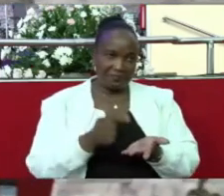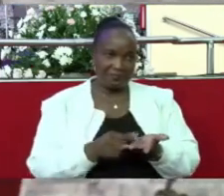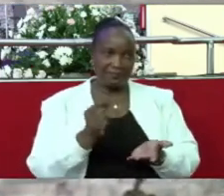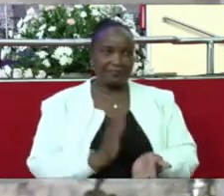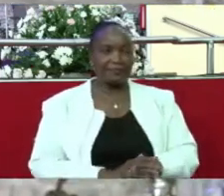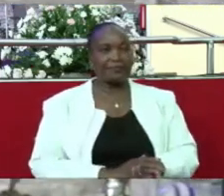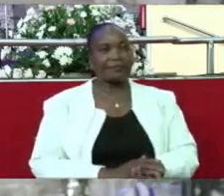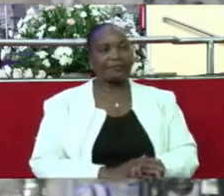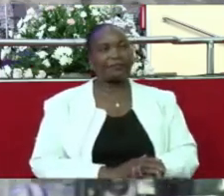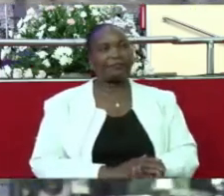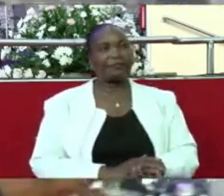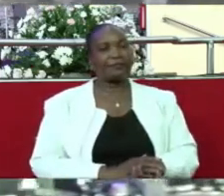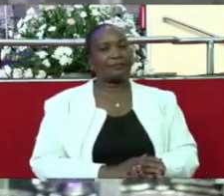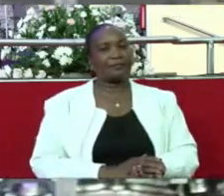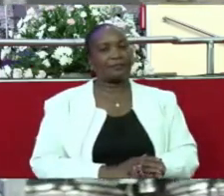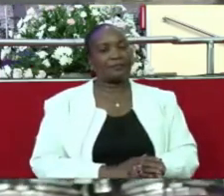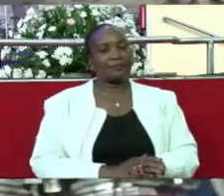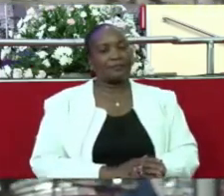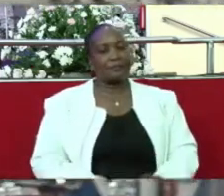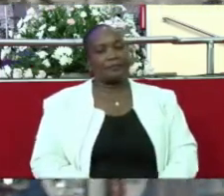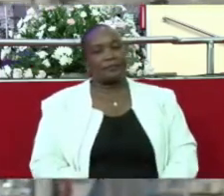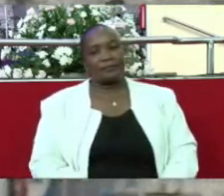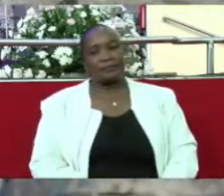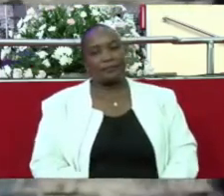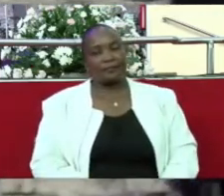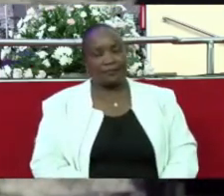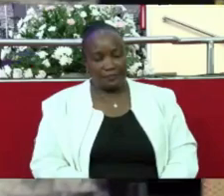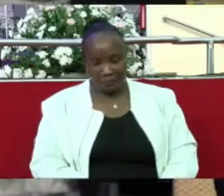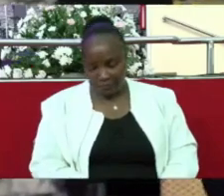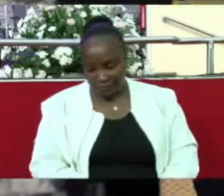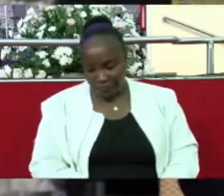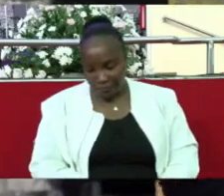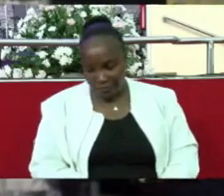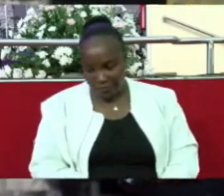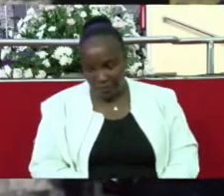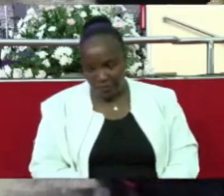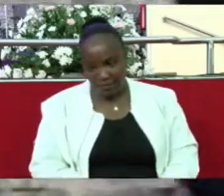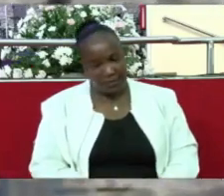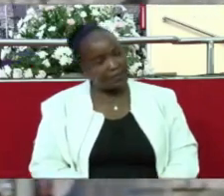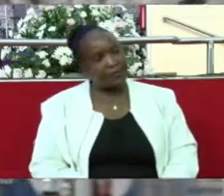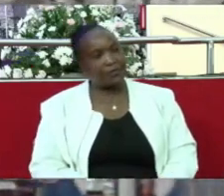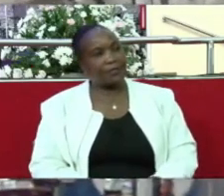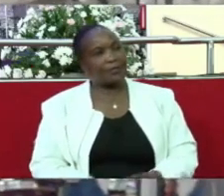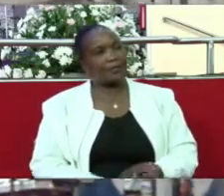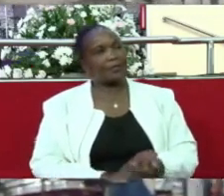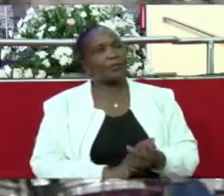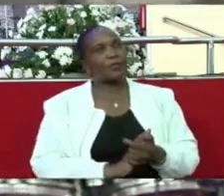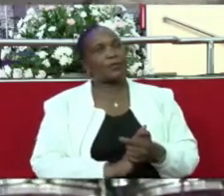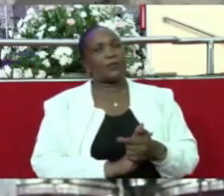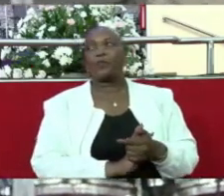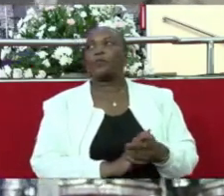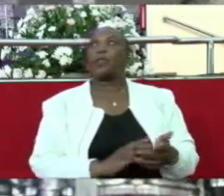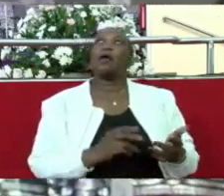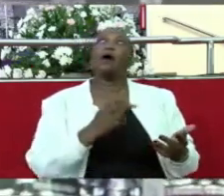we look at it as it's most redefined. Neema, wakati mwingi inatambulishwa kama. It is that God's unmerited favor.